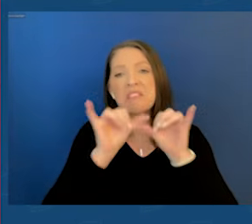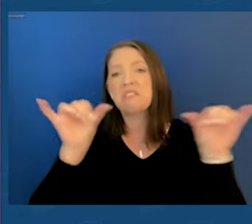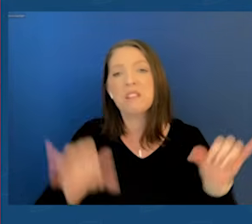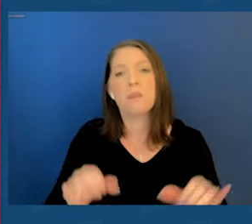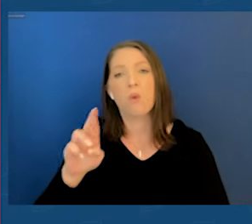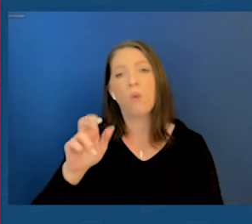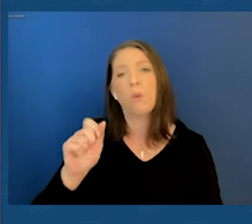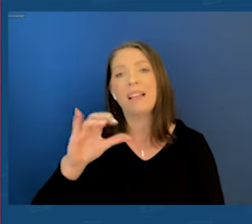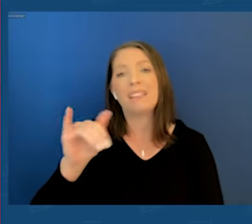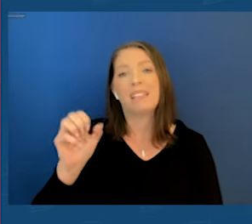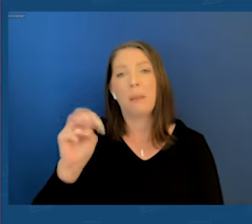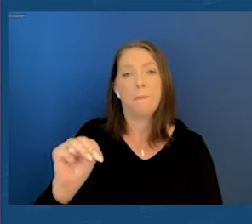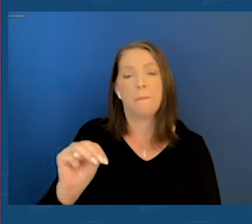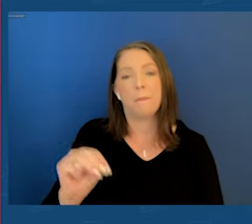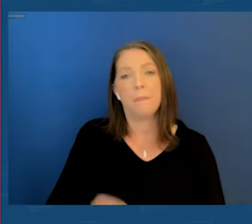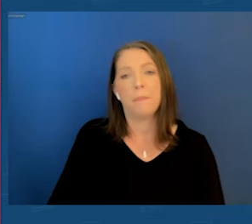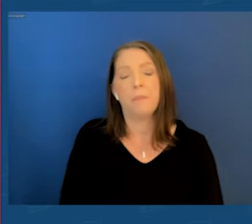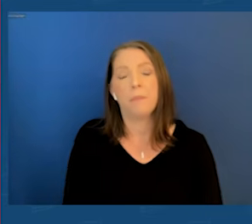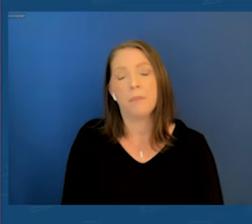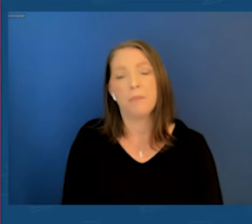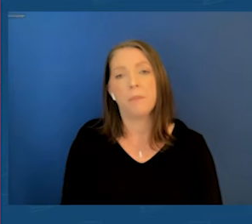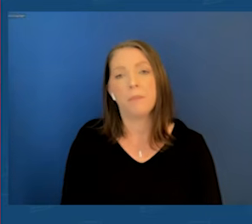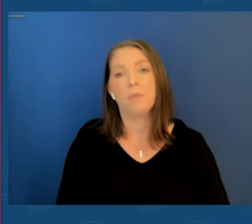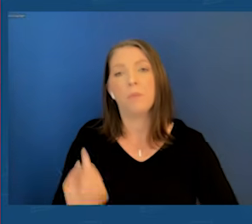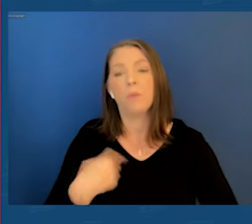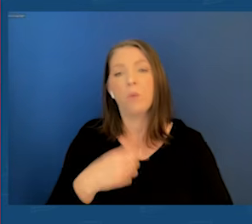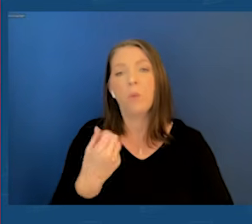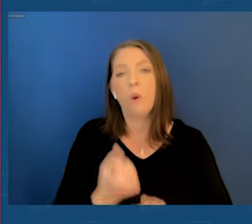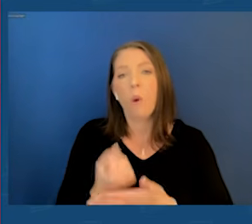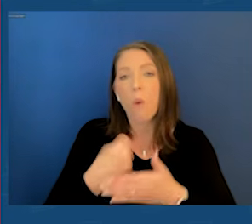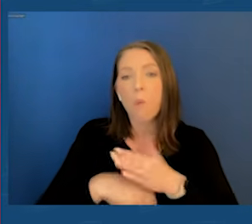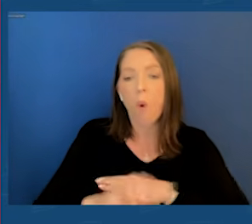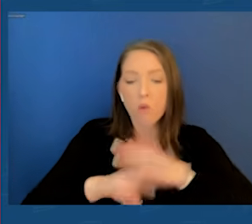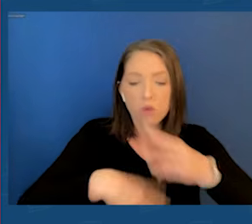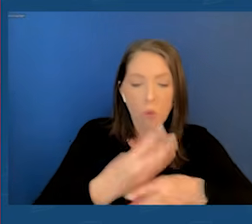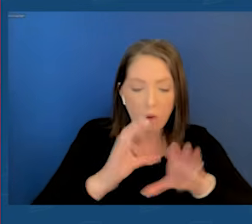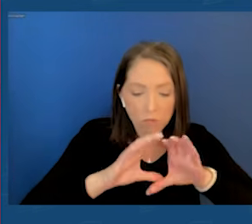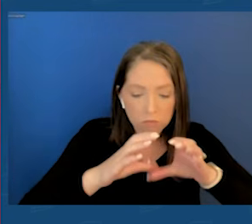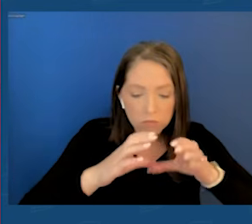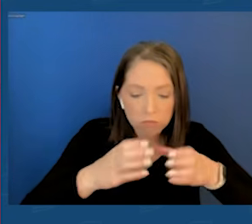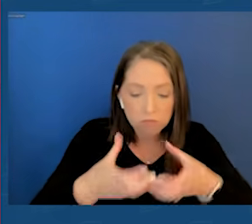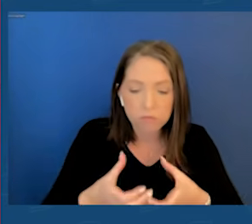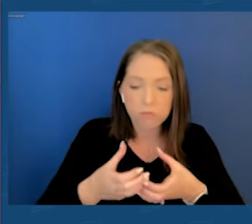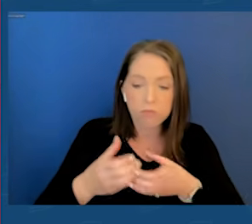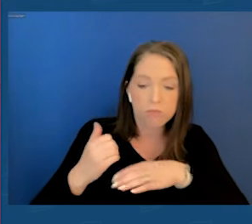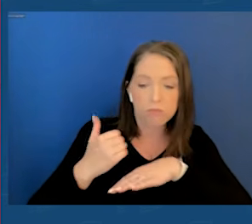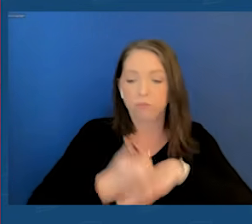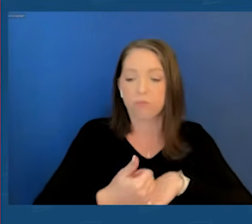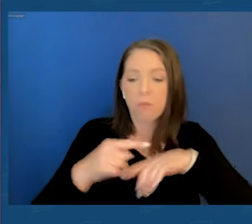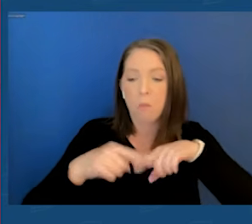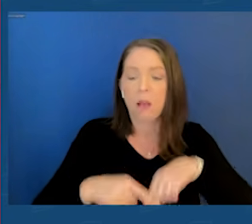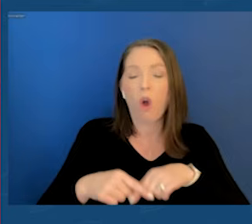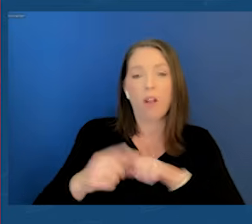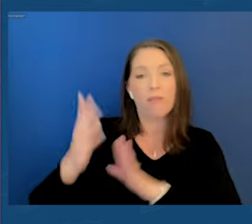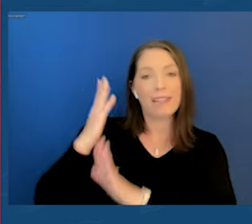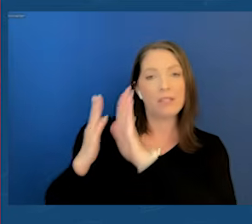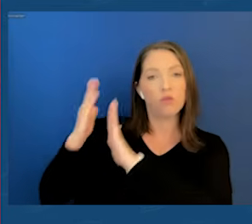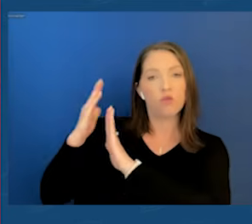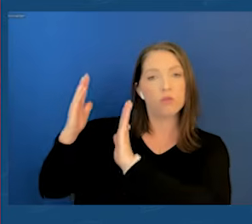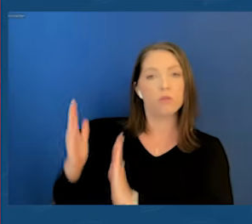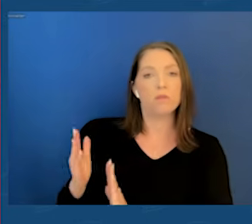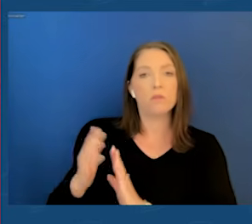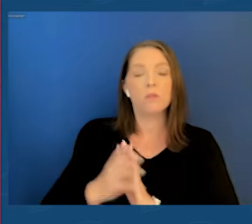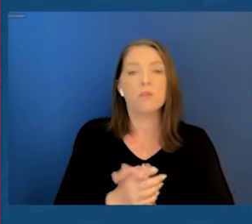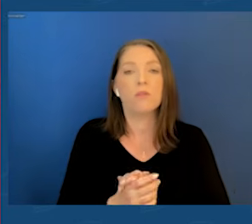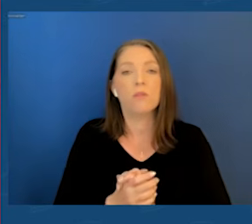As individuals, we are born into a world shaped by actions and decisions of our ancestors. Our society carries a legacy of both